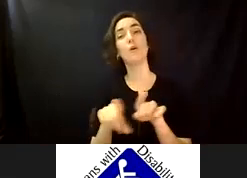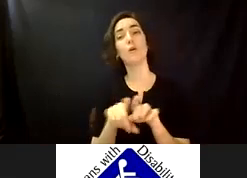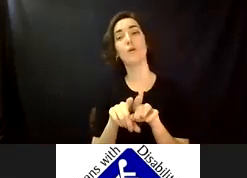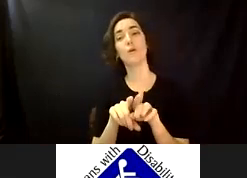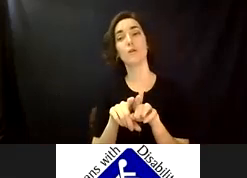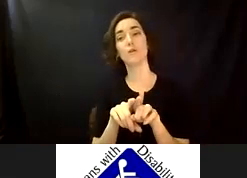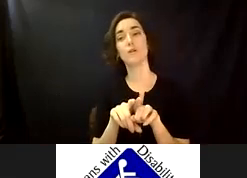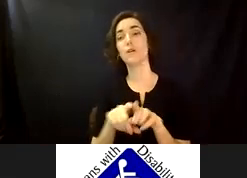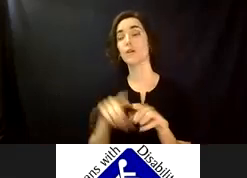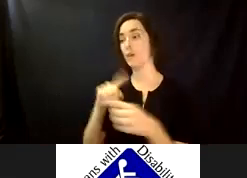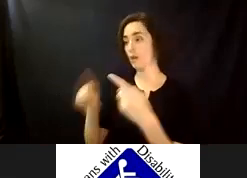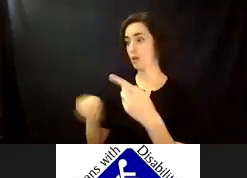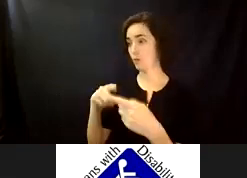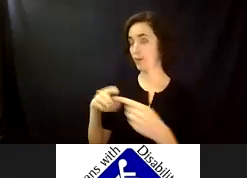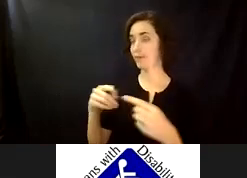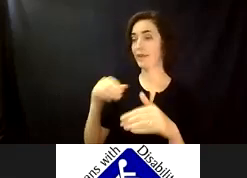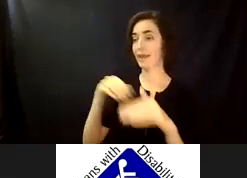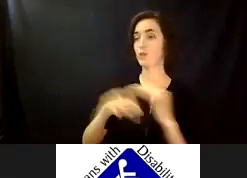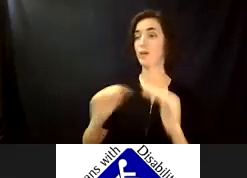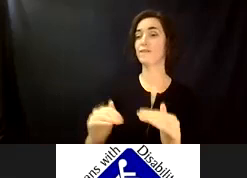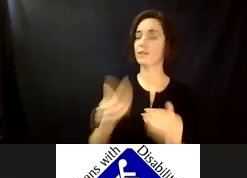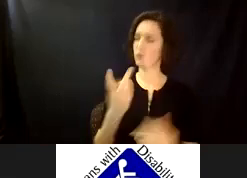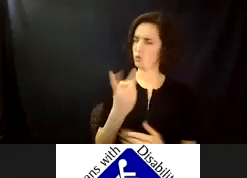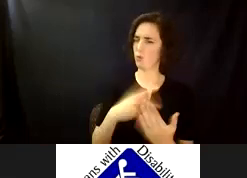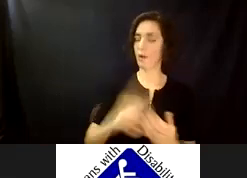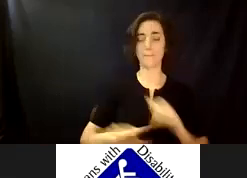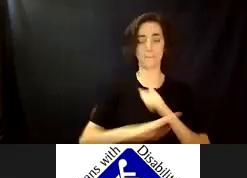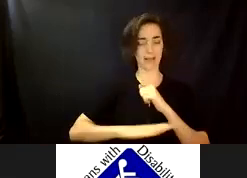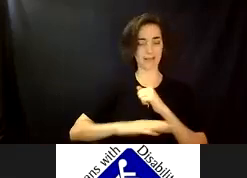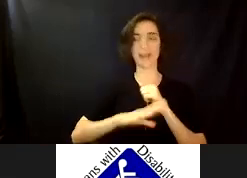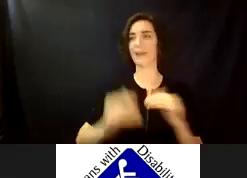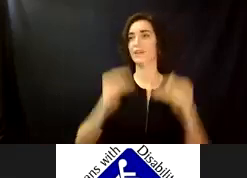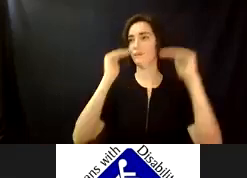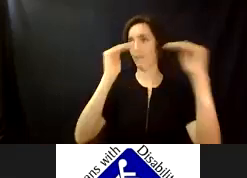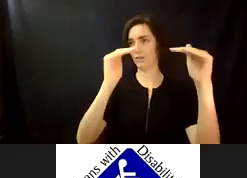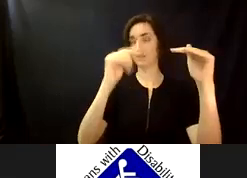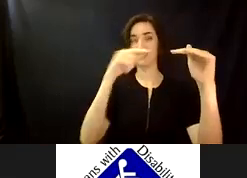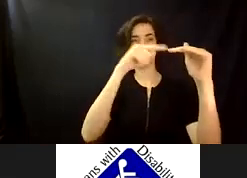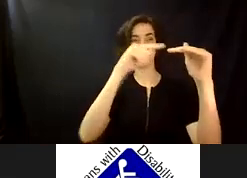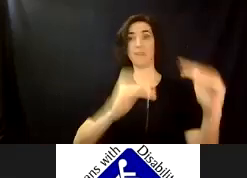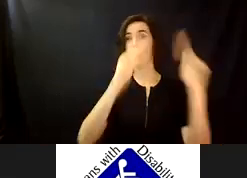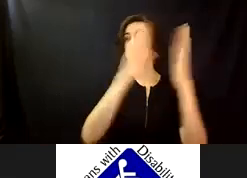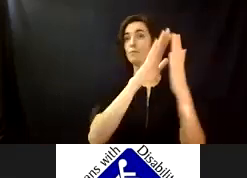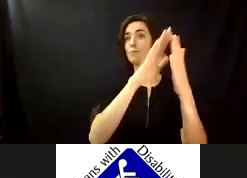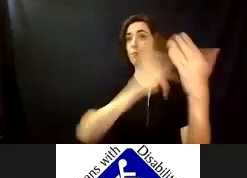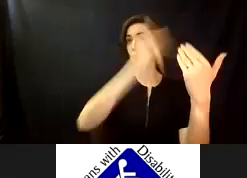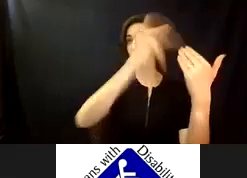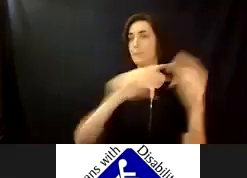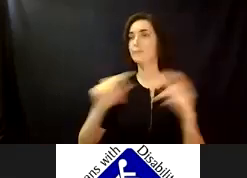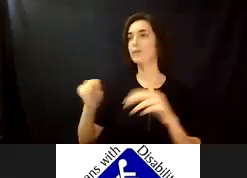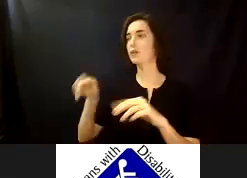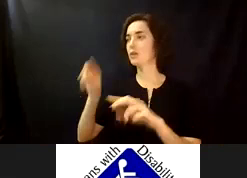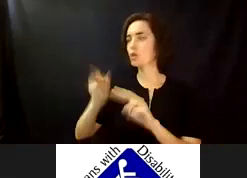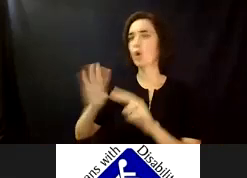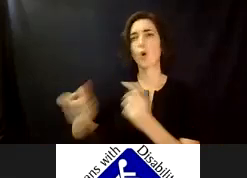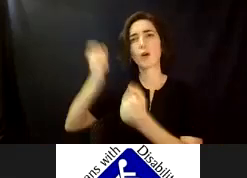once we get into our advanced program, we have a basic and advanced. We do look at comprehension levels. We look at math skills,